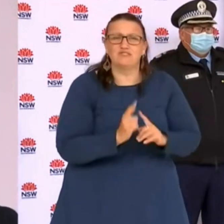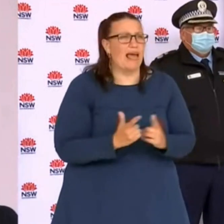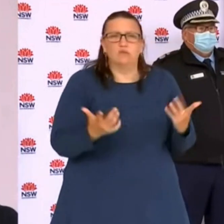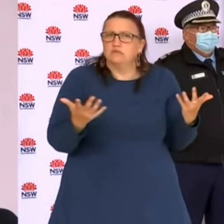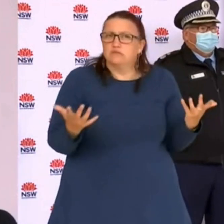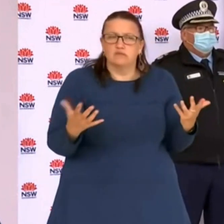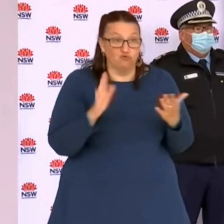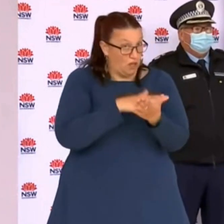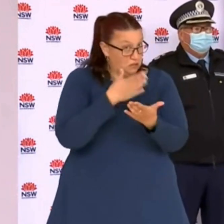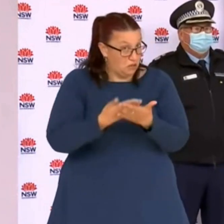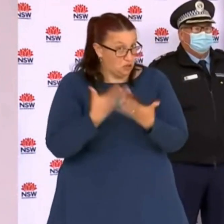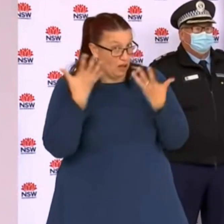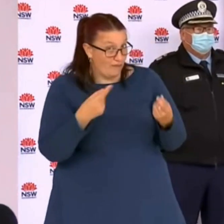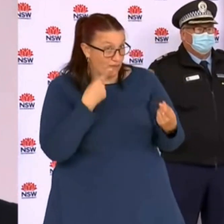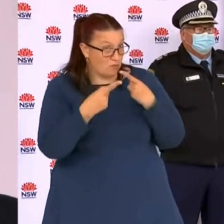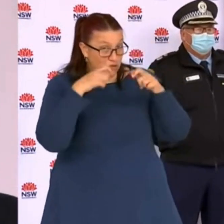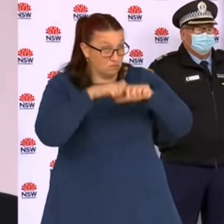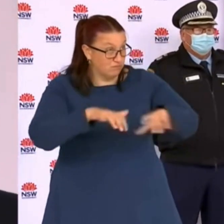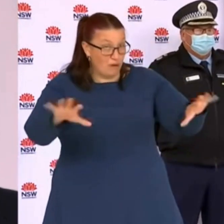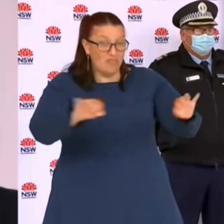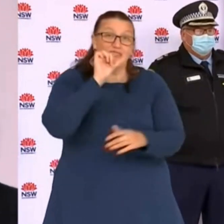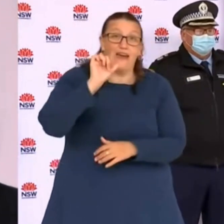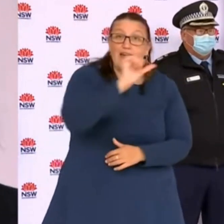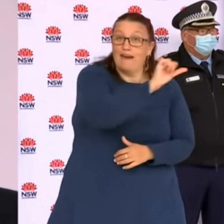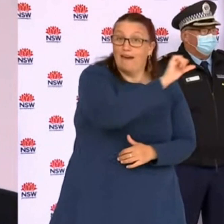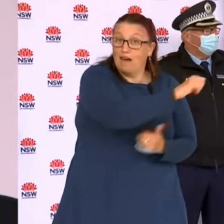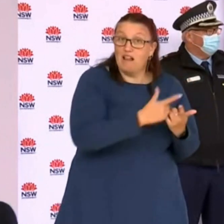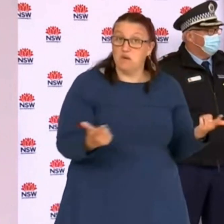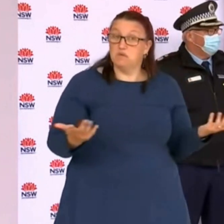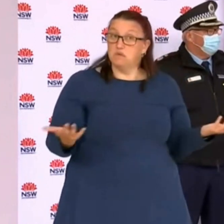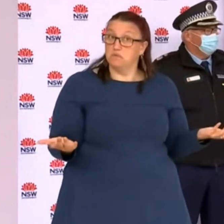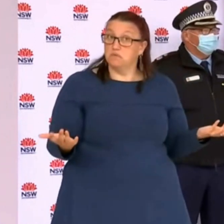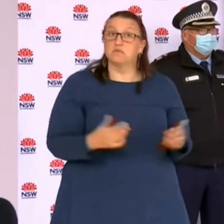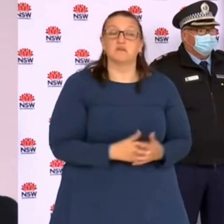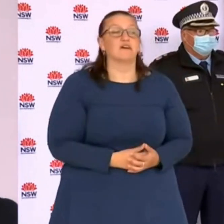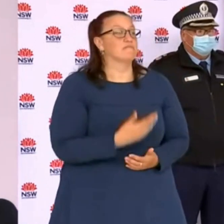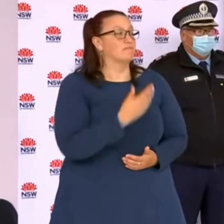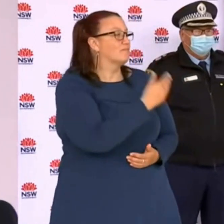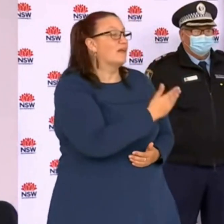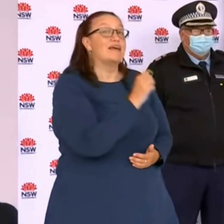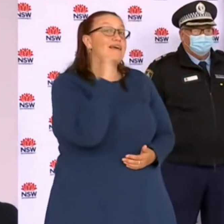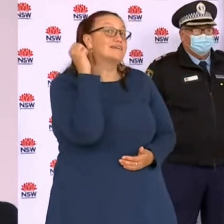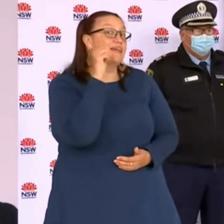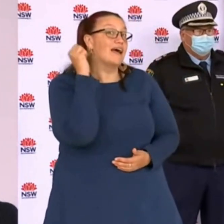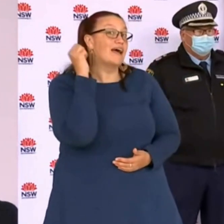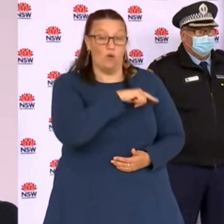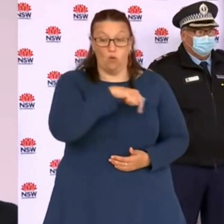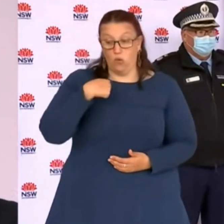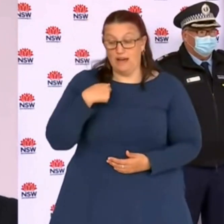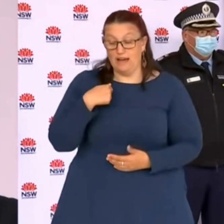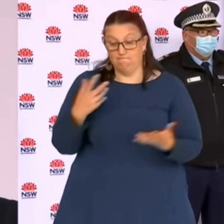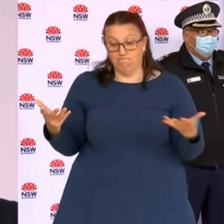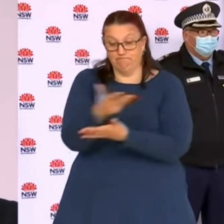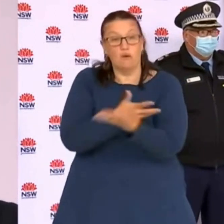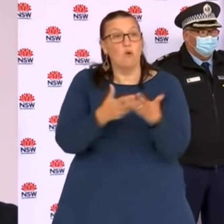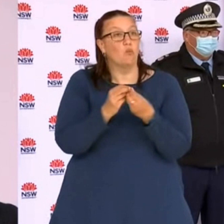community leaders that engaged with us yesterday? Between Minister Hazzard and myself, whether it's all the local